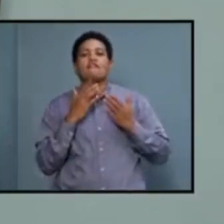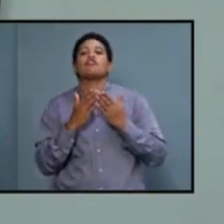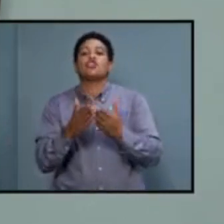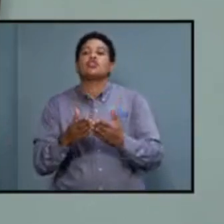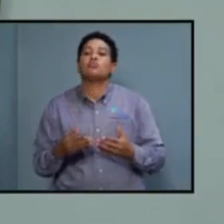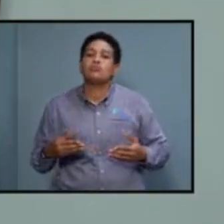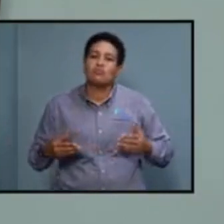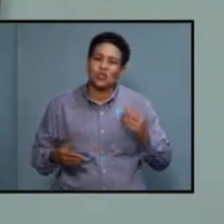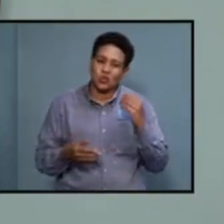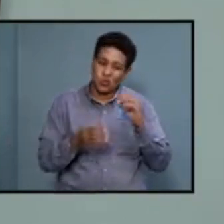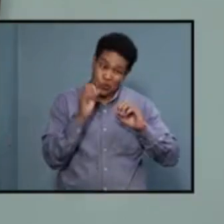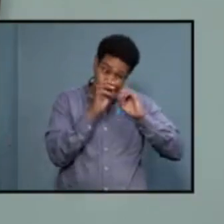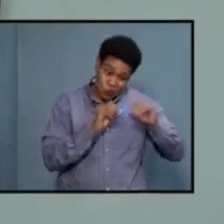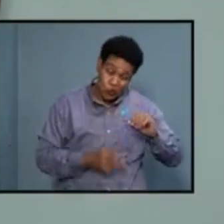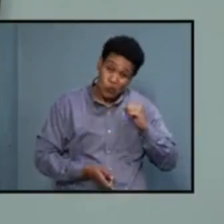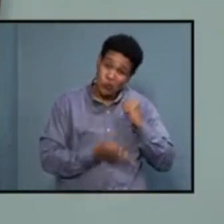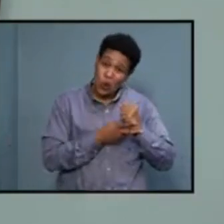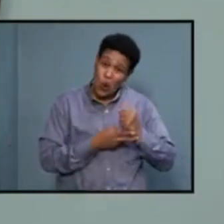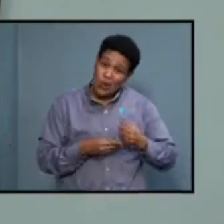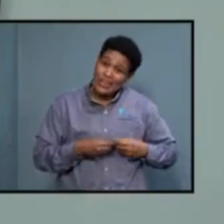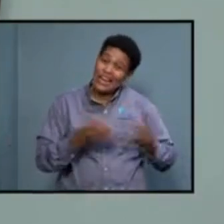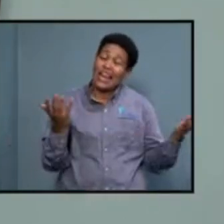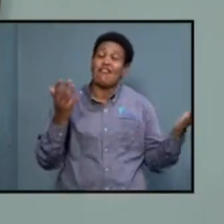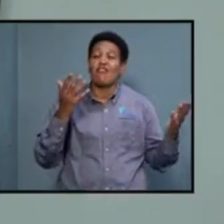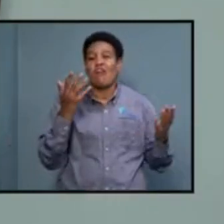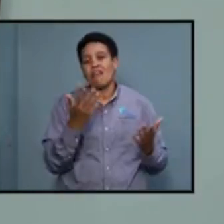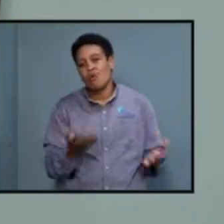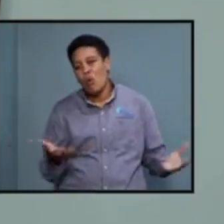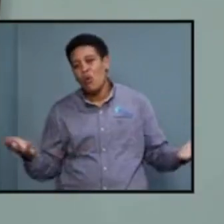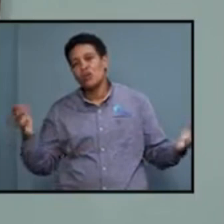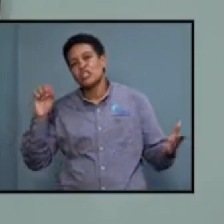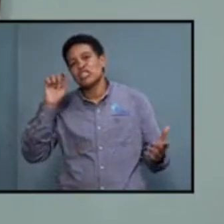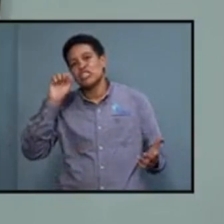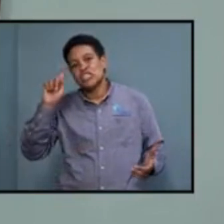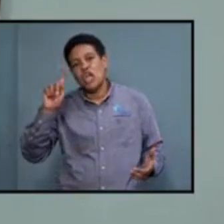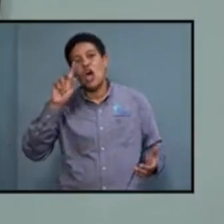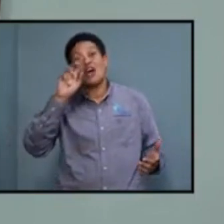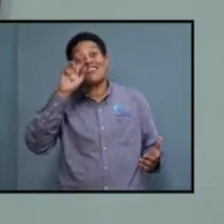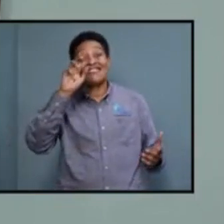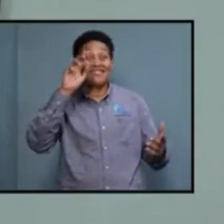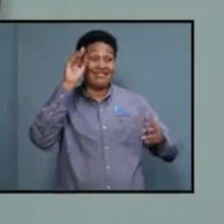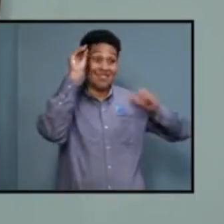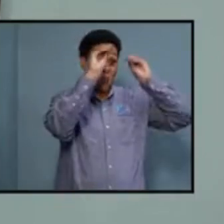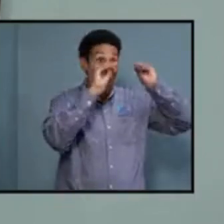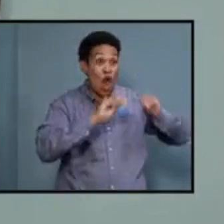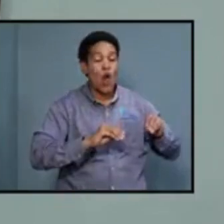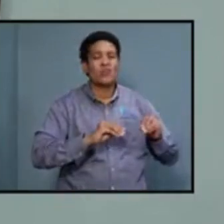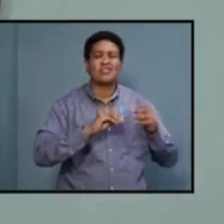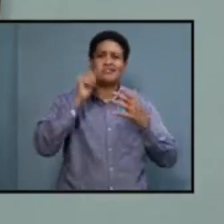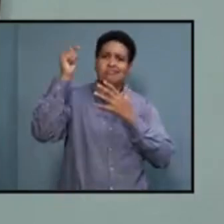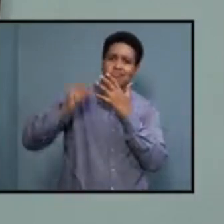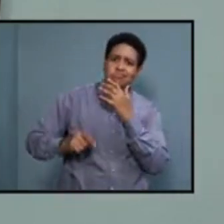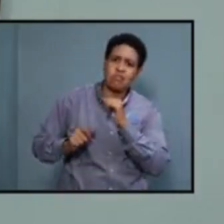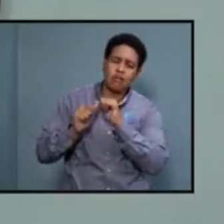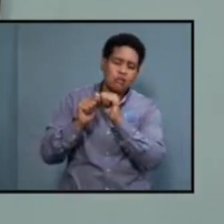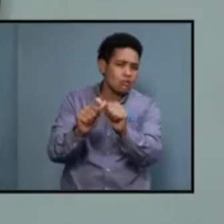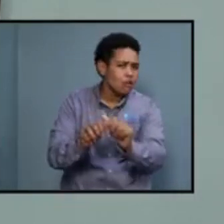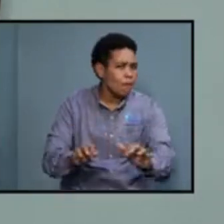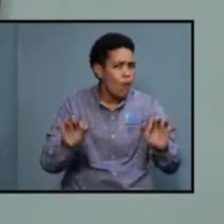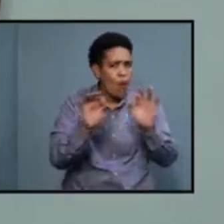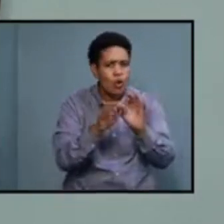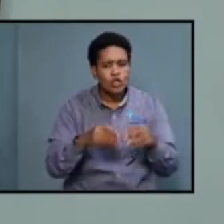delivery of goods and docks wharves warehouses etc those are critical to the continuation of the supply chain